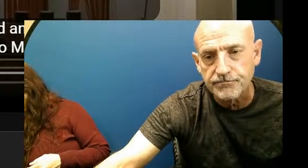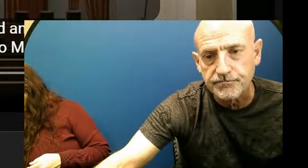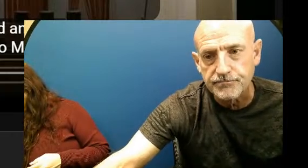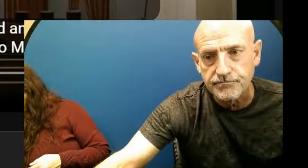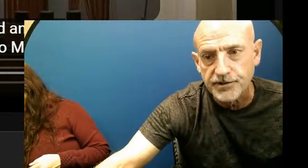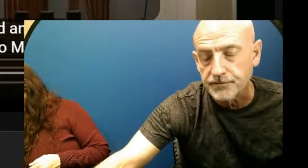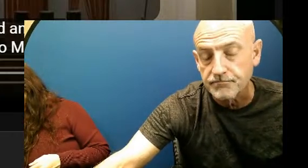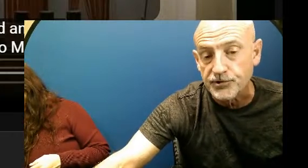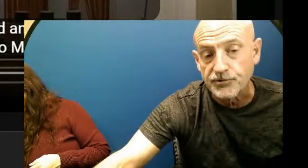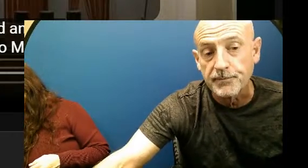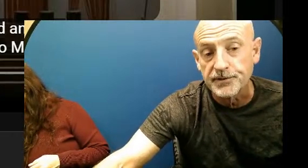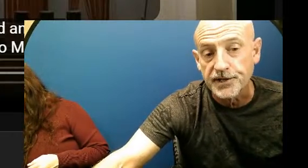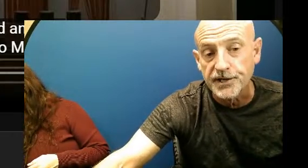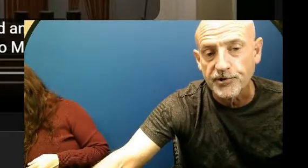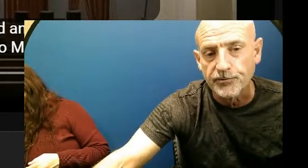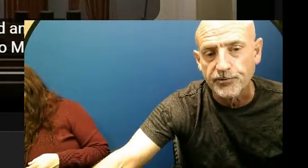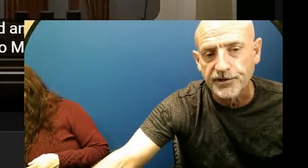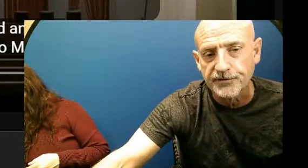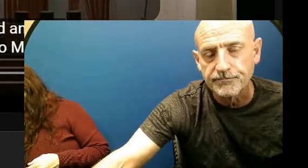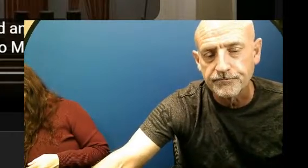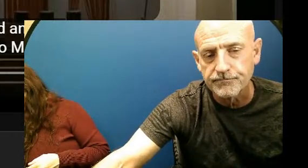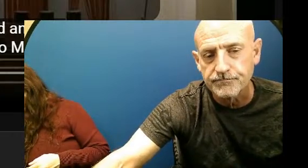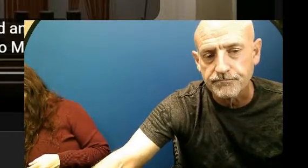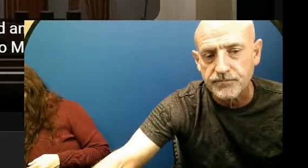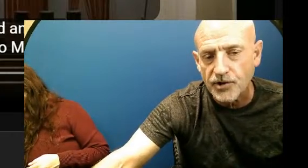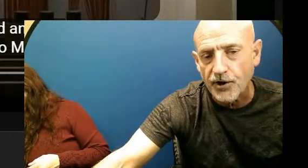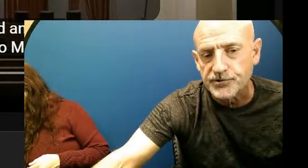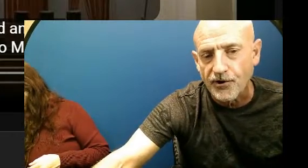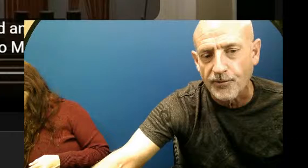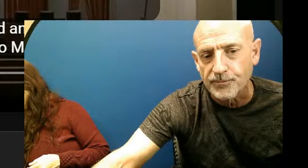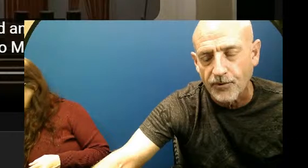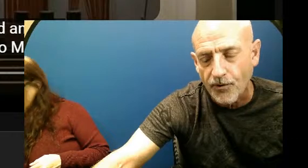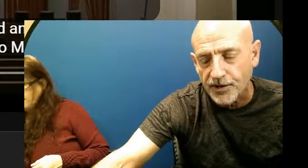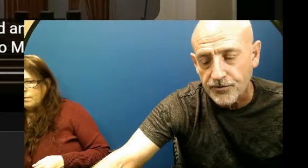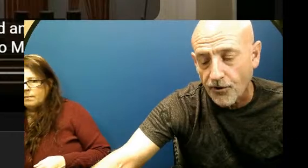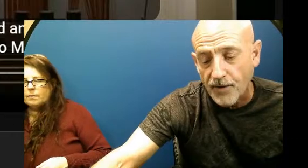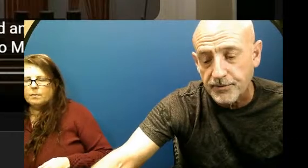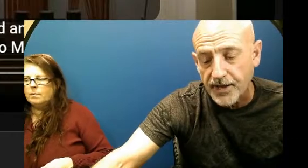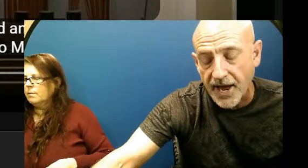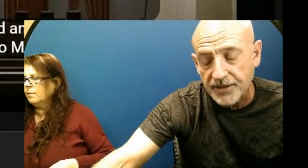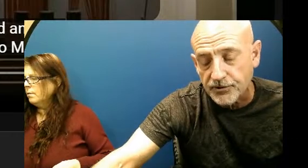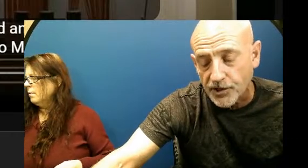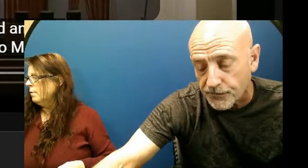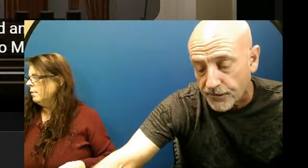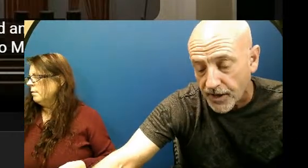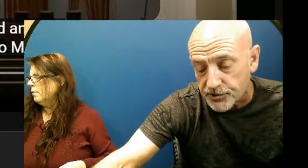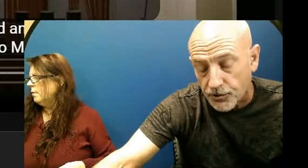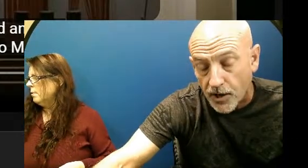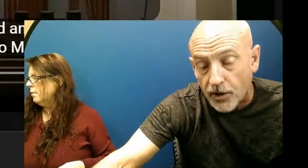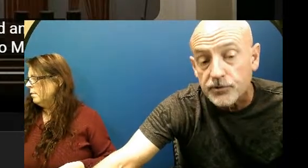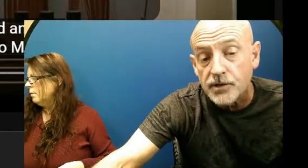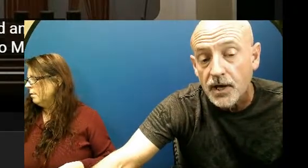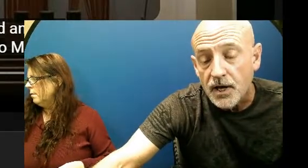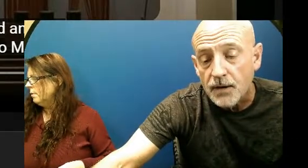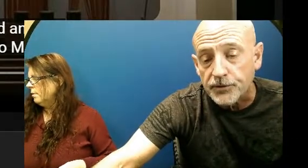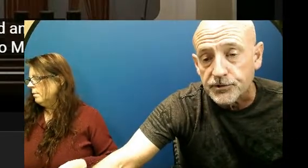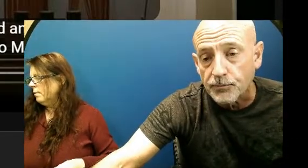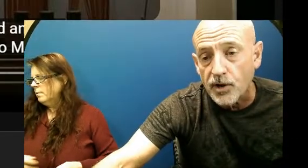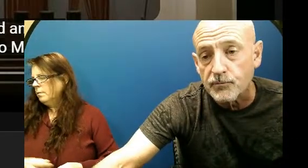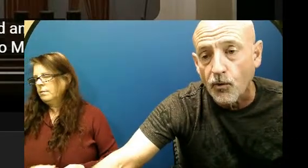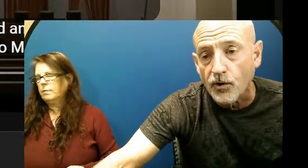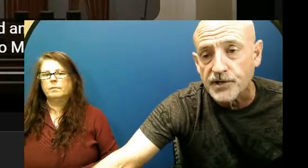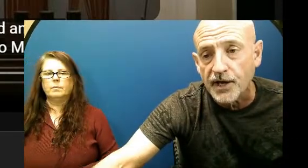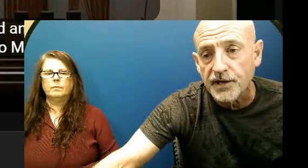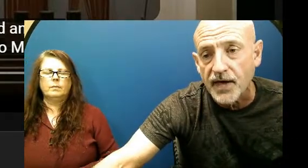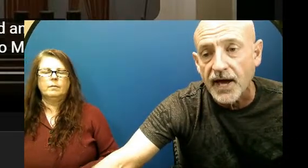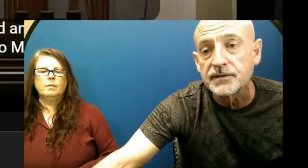because describing the injury would have caused the harm they wanted, or maybe they had no justification. Who knows? But the